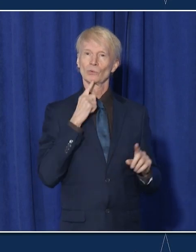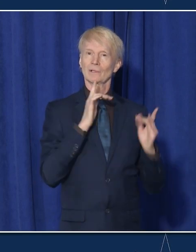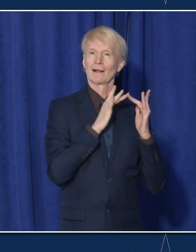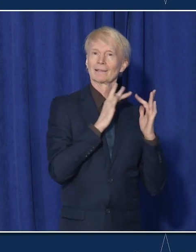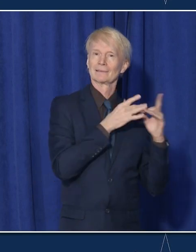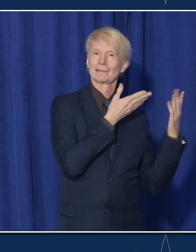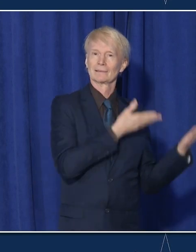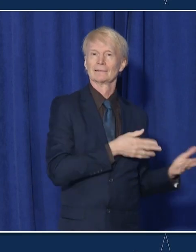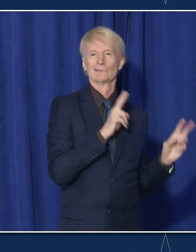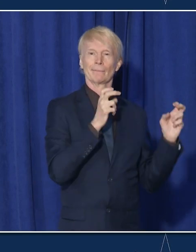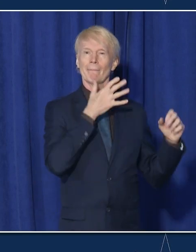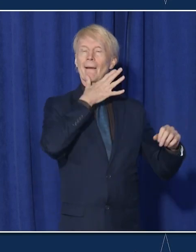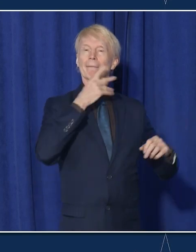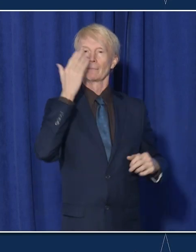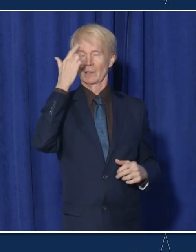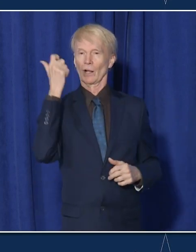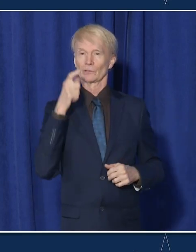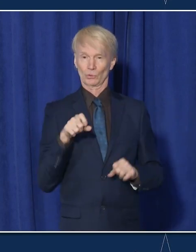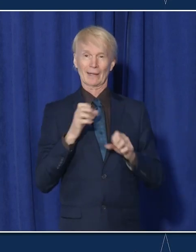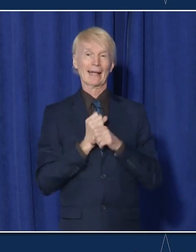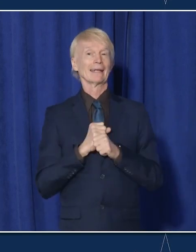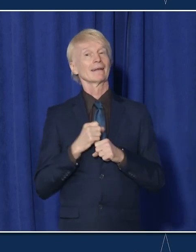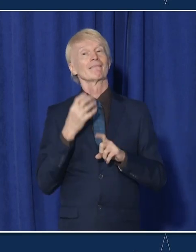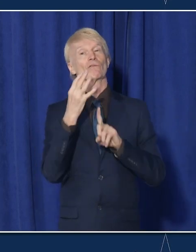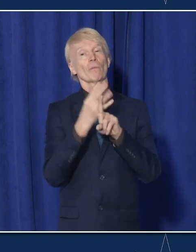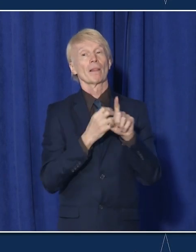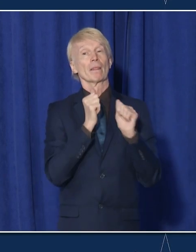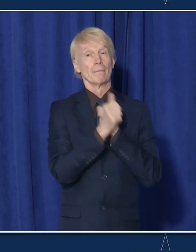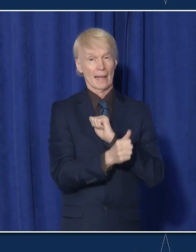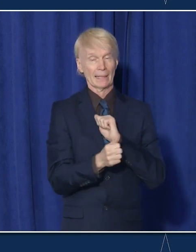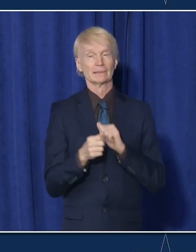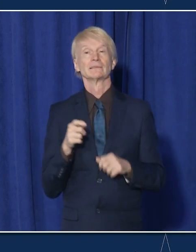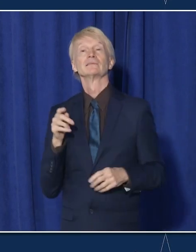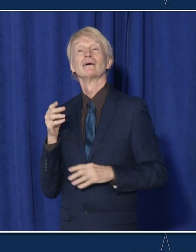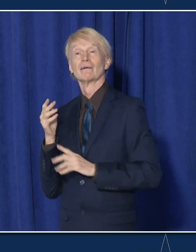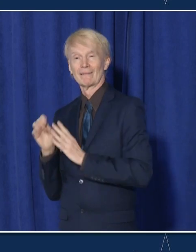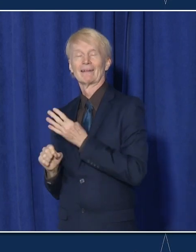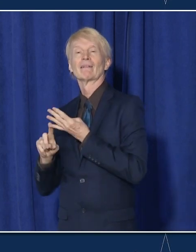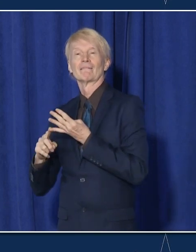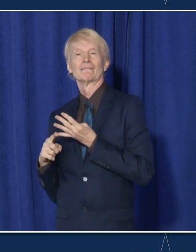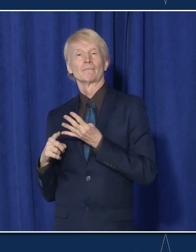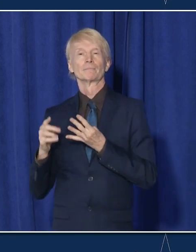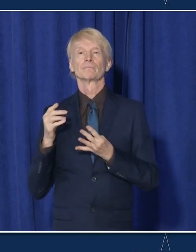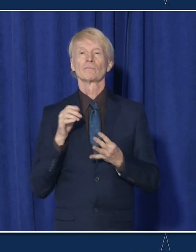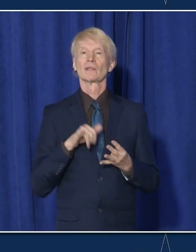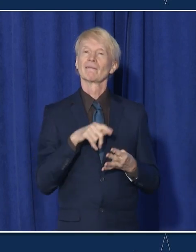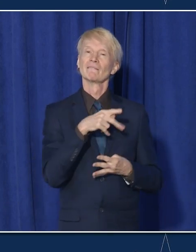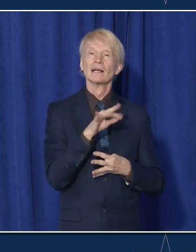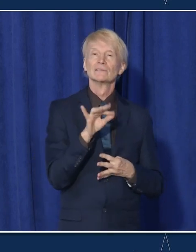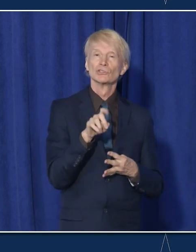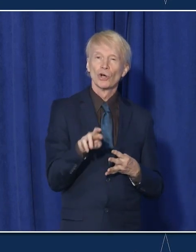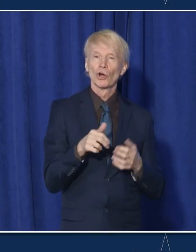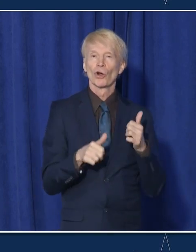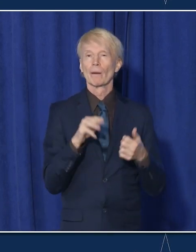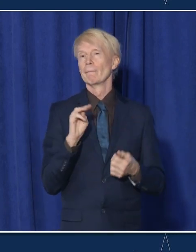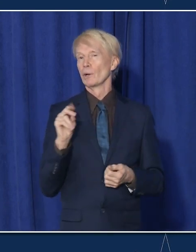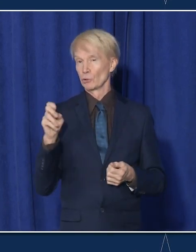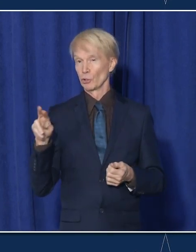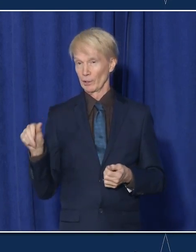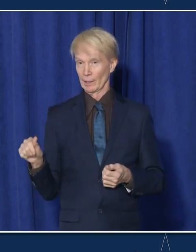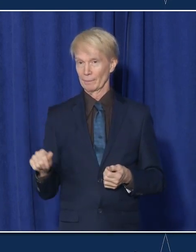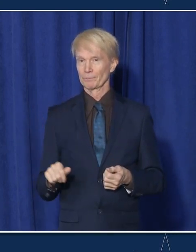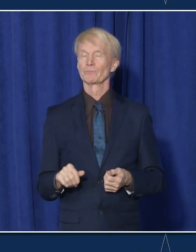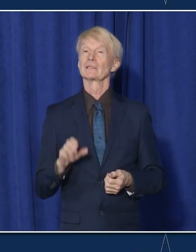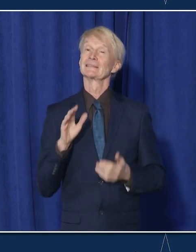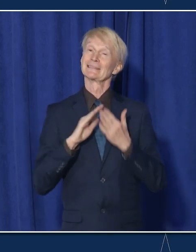booster 4 months after getting a first booster, and you can get either Pfizer or Moderna. The city has been working to actually call